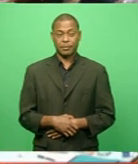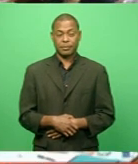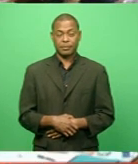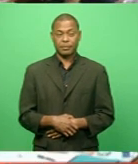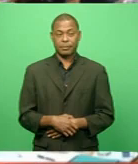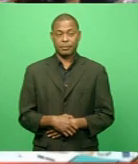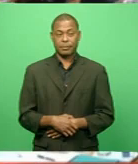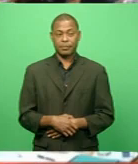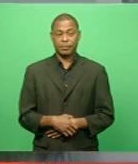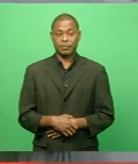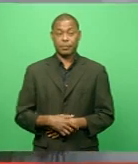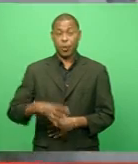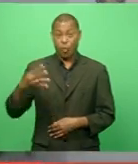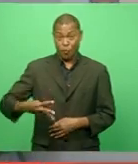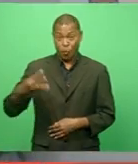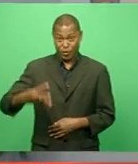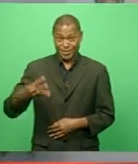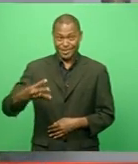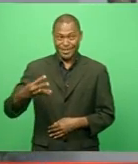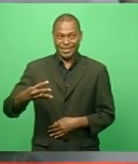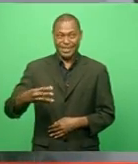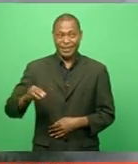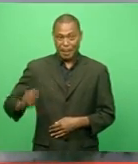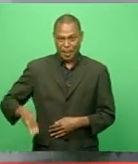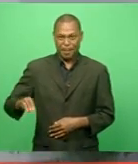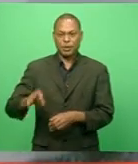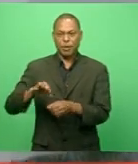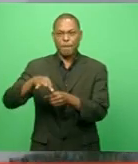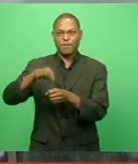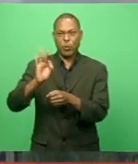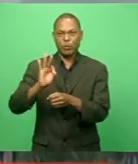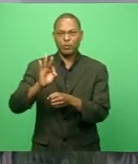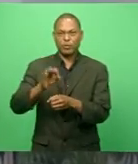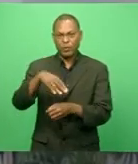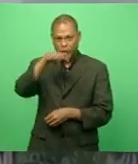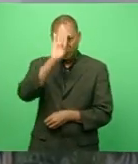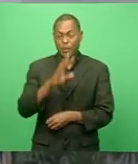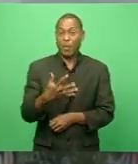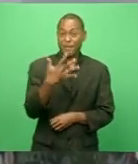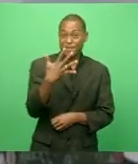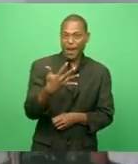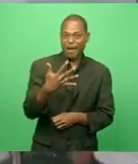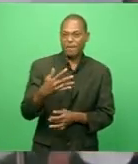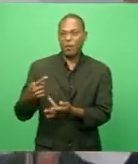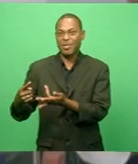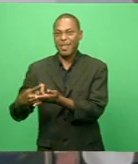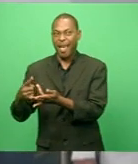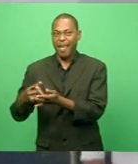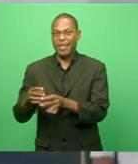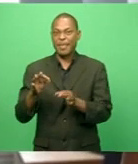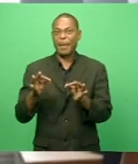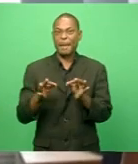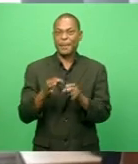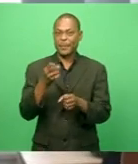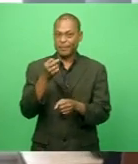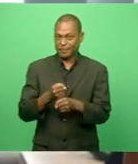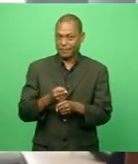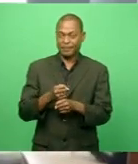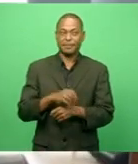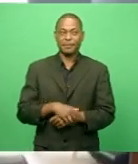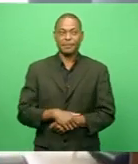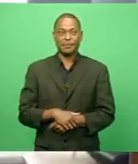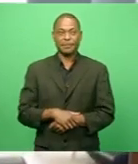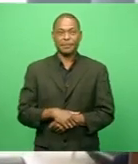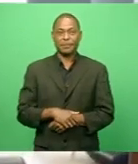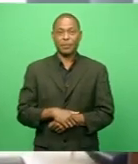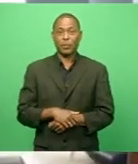14 elected SODELPA MPs voted for Ratu Naingama, while 5 votes were cast for William Ngavoka. The